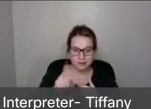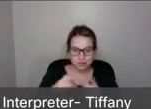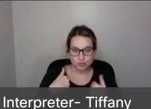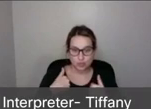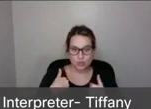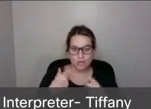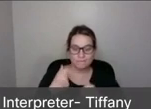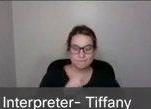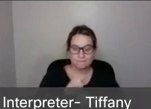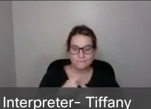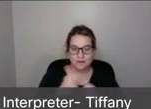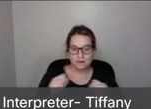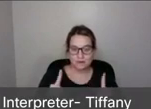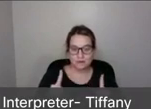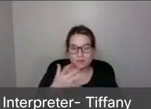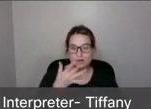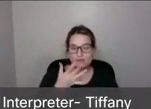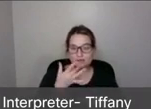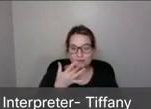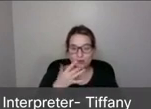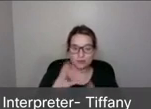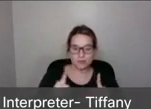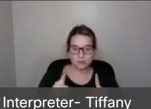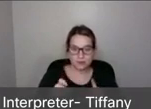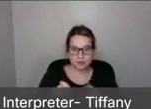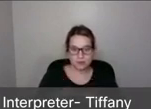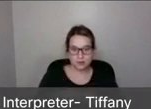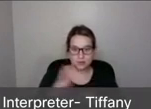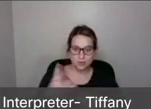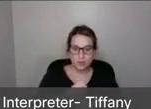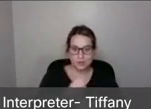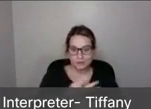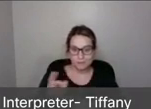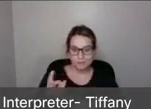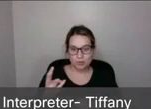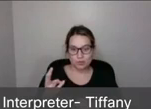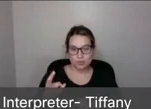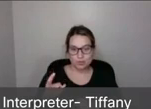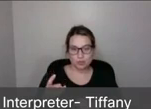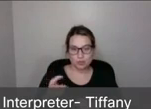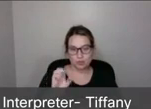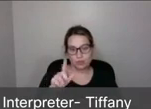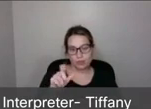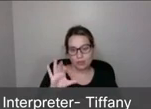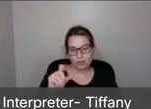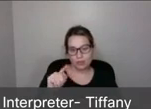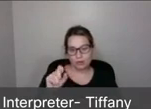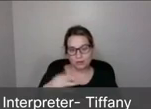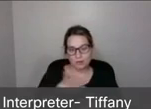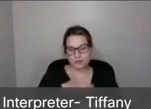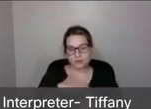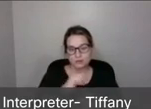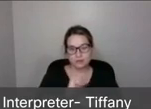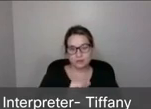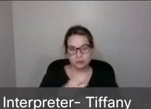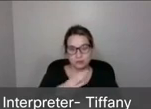help choose their preferred candidates and even win a couple elections. Appreciate the work of the commission, and